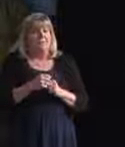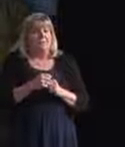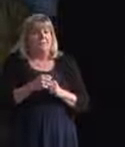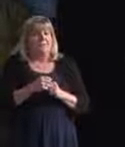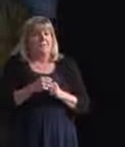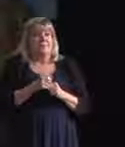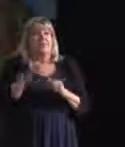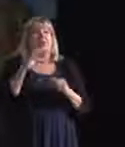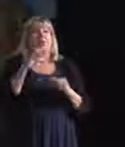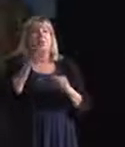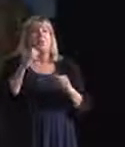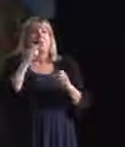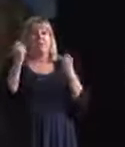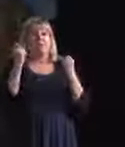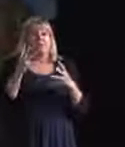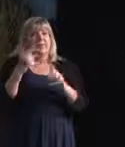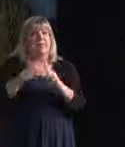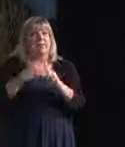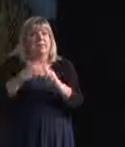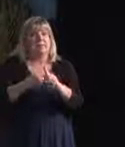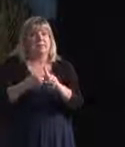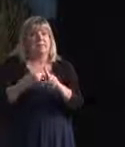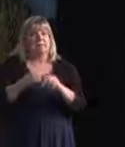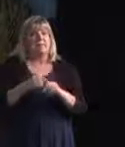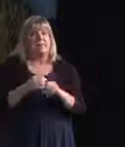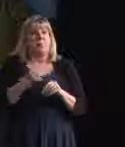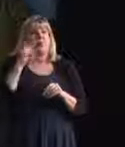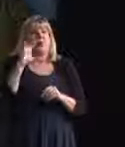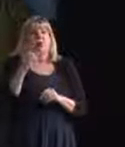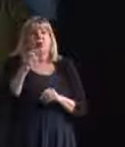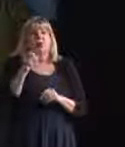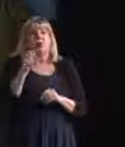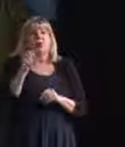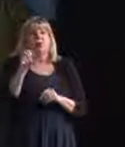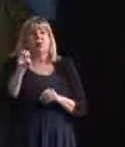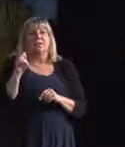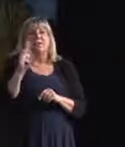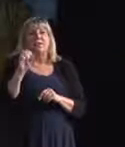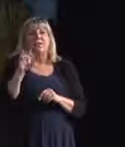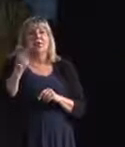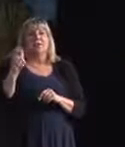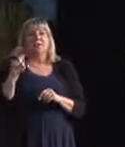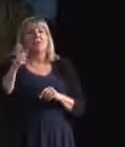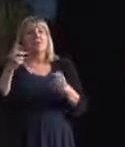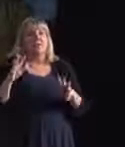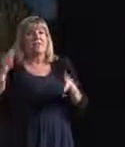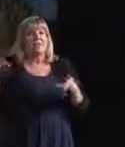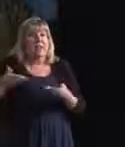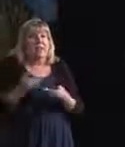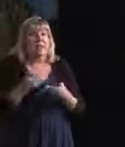It was a Gethsemane moment, I imagine, for Charles Barnes. He had been invited into